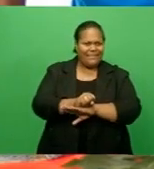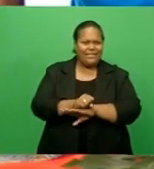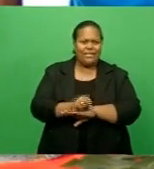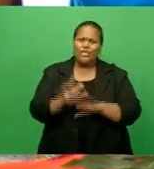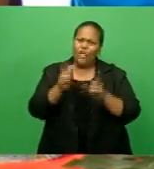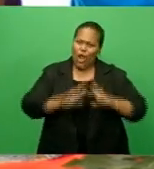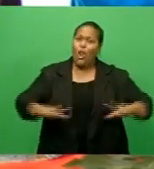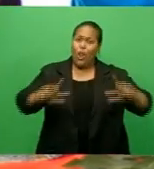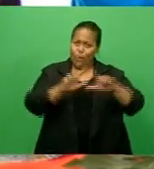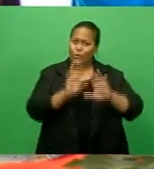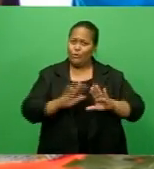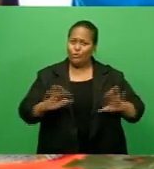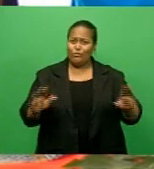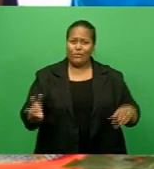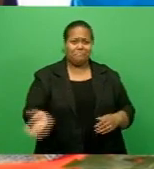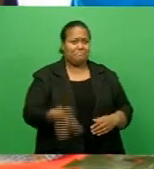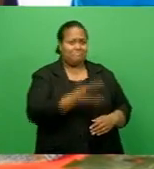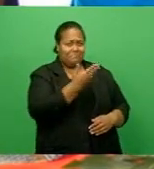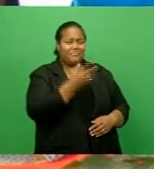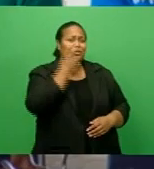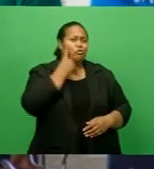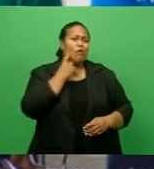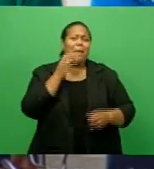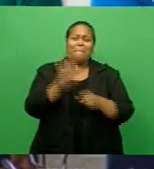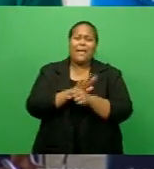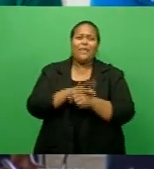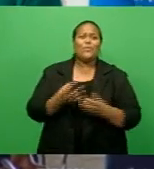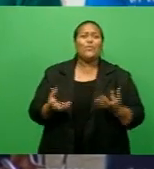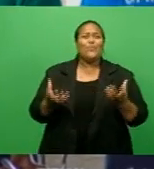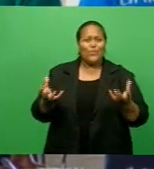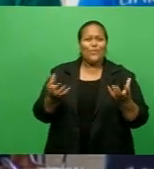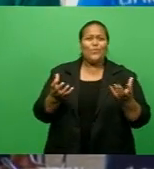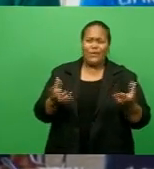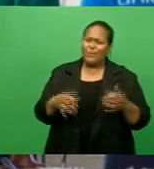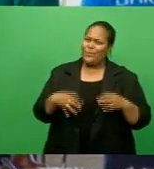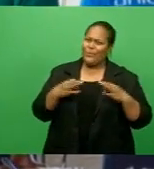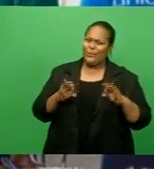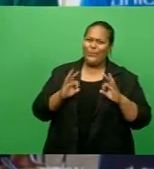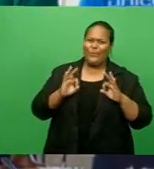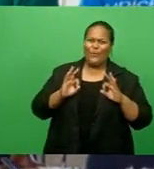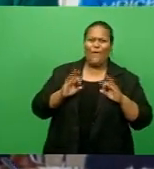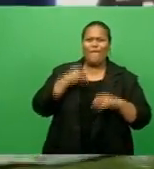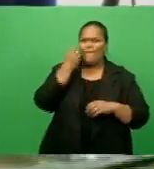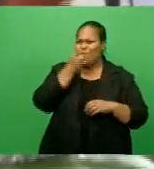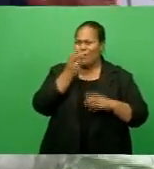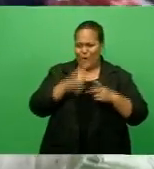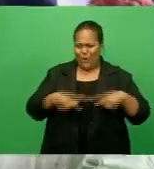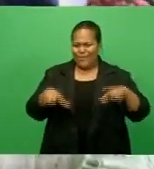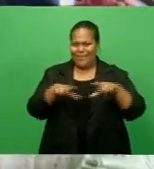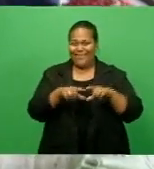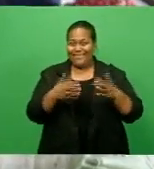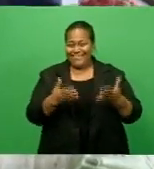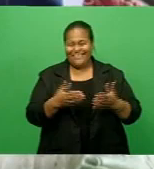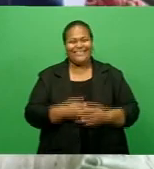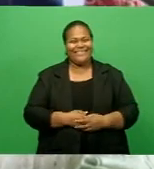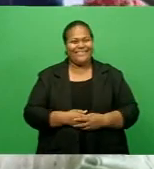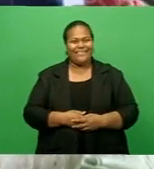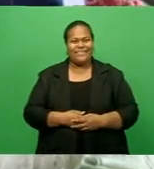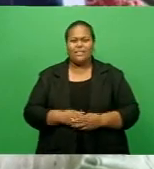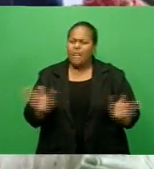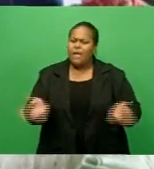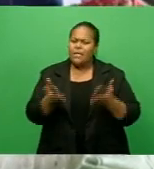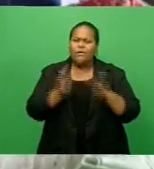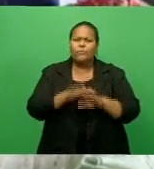children trying their hand at making nutritious food using locally grown produce. Government ministers have encouraged children to choose the